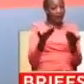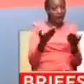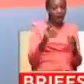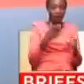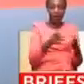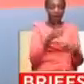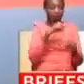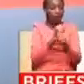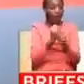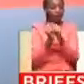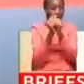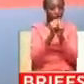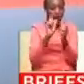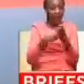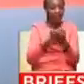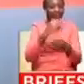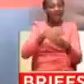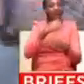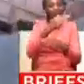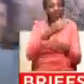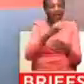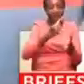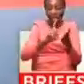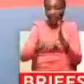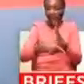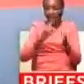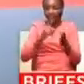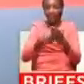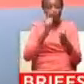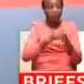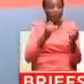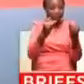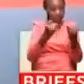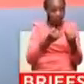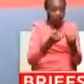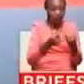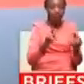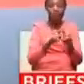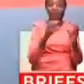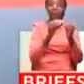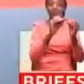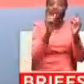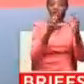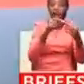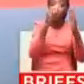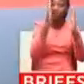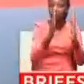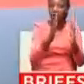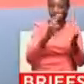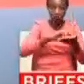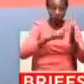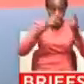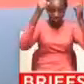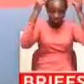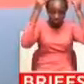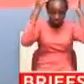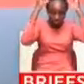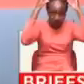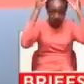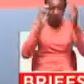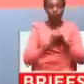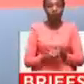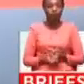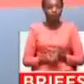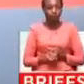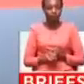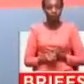work together, and then afterwards, you know, I'll introduce you to so-and-so. So that's how it would work, you know. You come in, you record